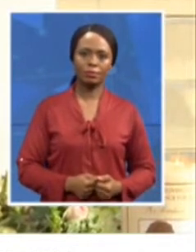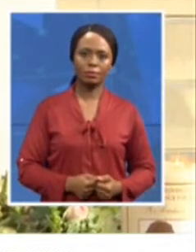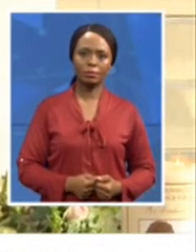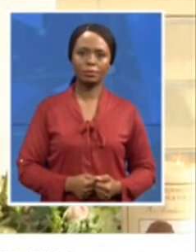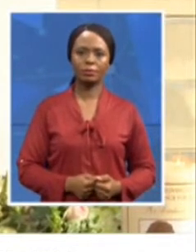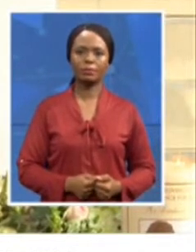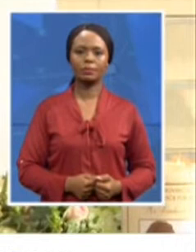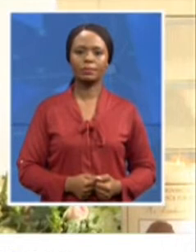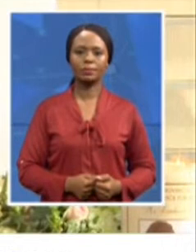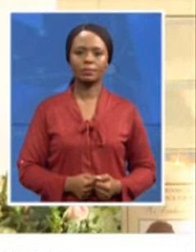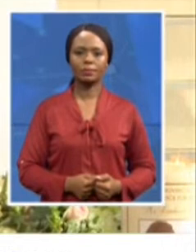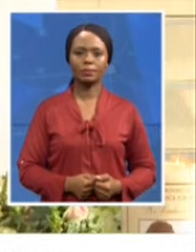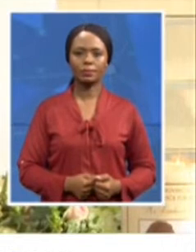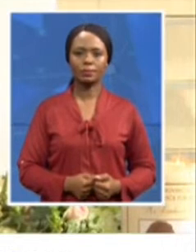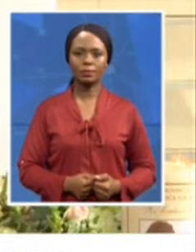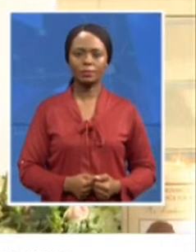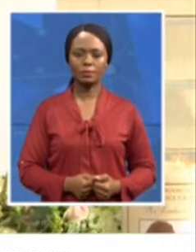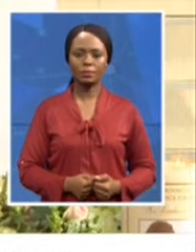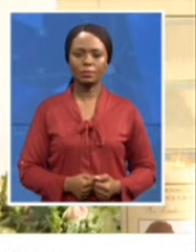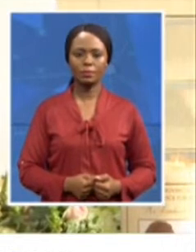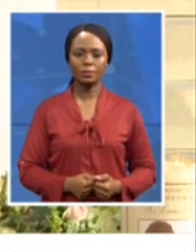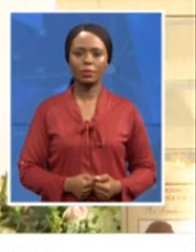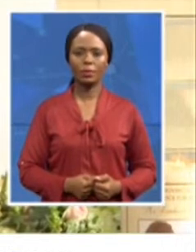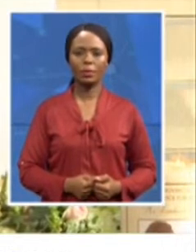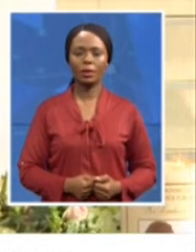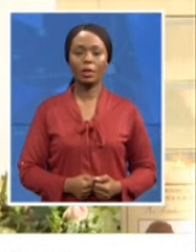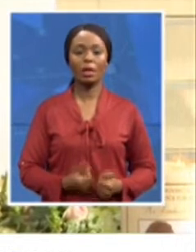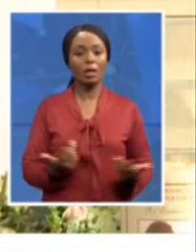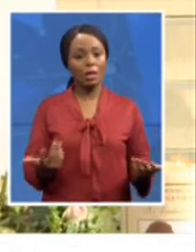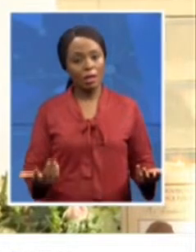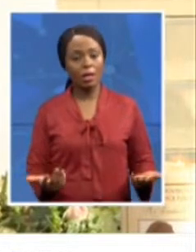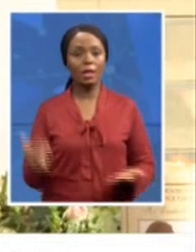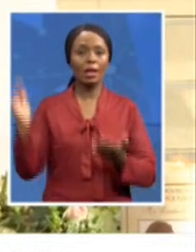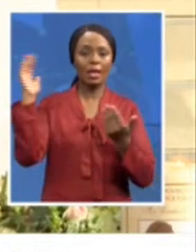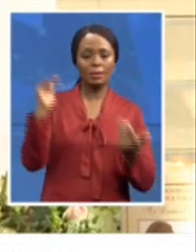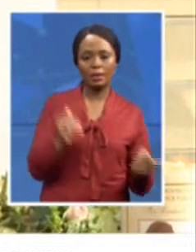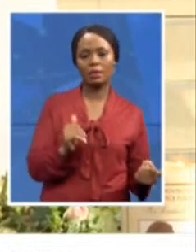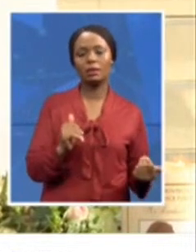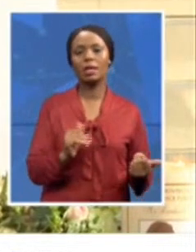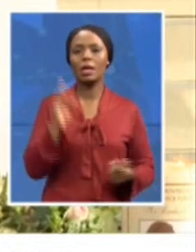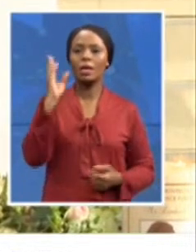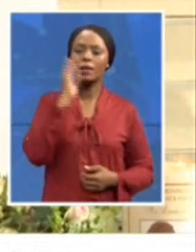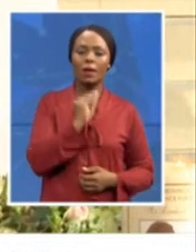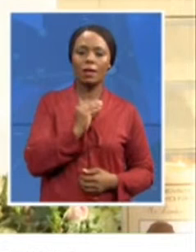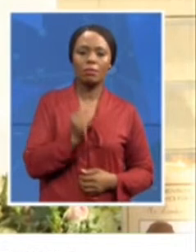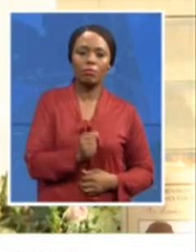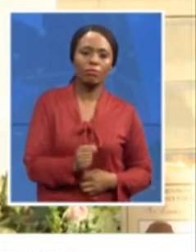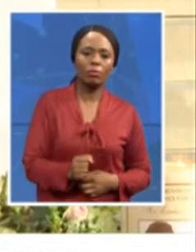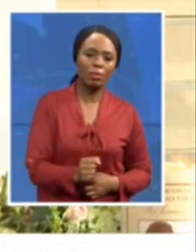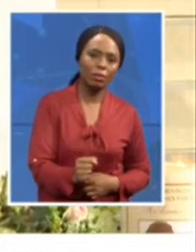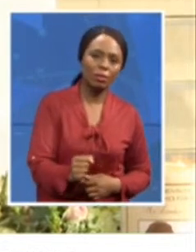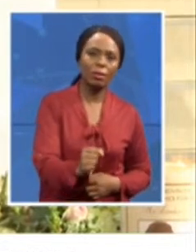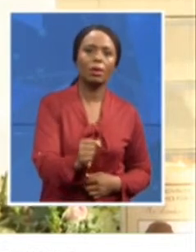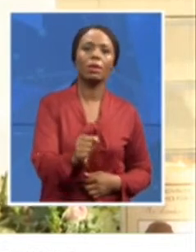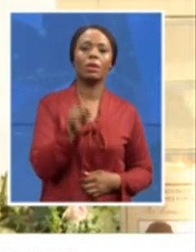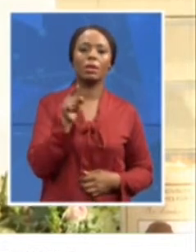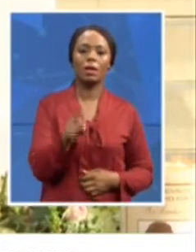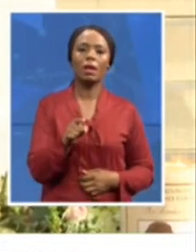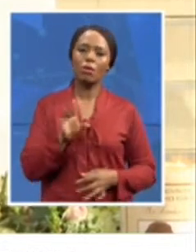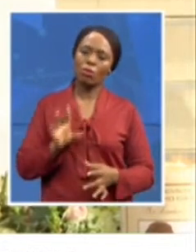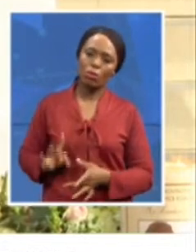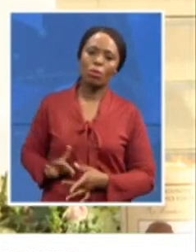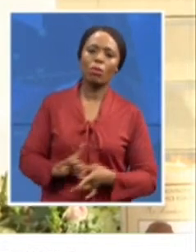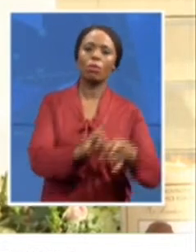As expected with regular grandmothers, she could knit, sew, bake, and do all the